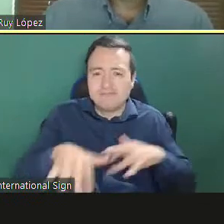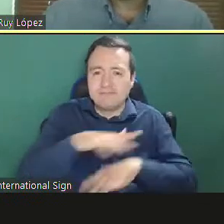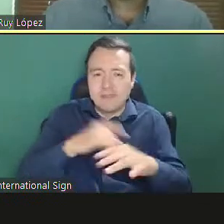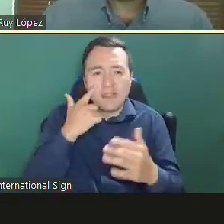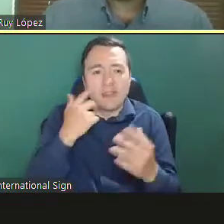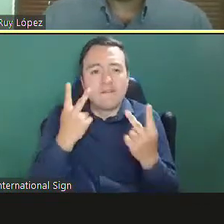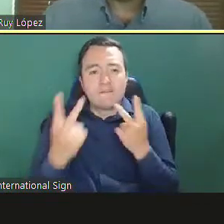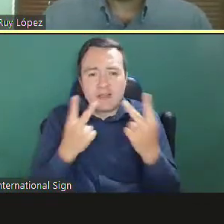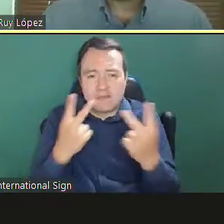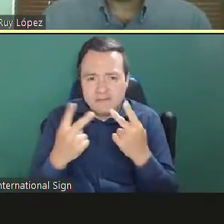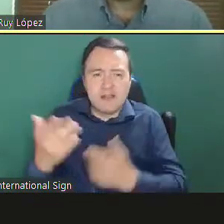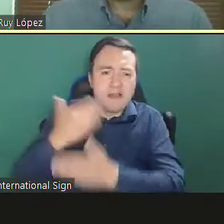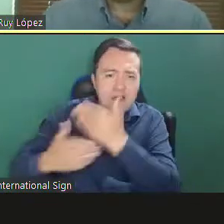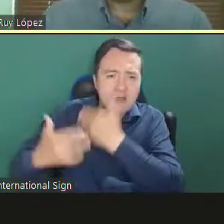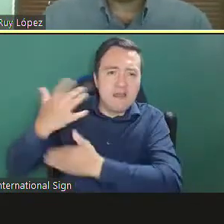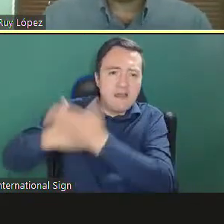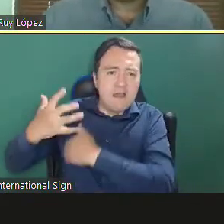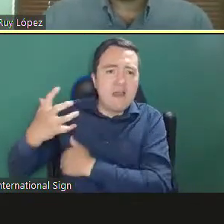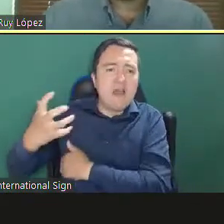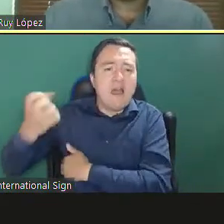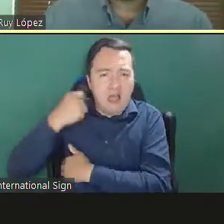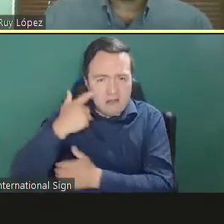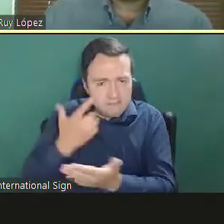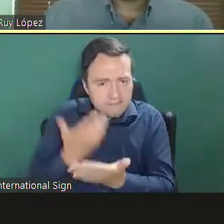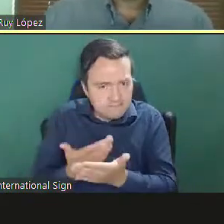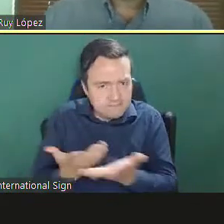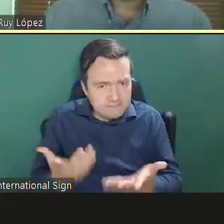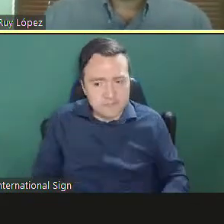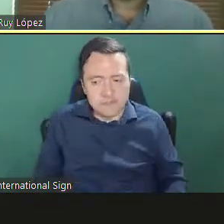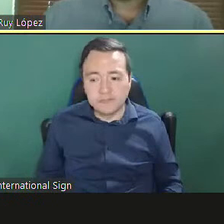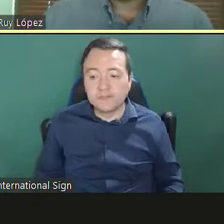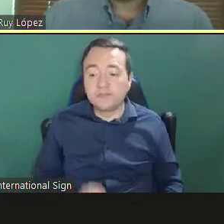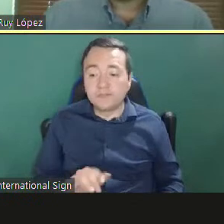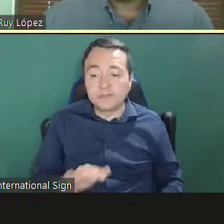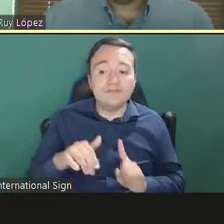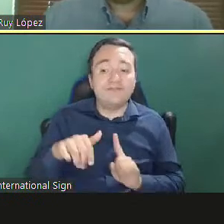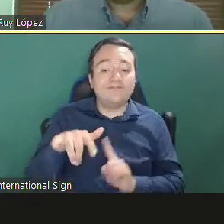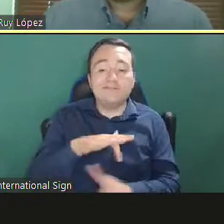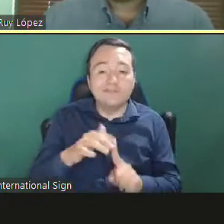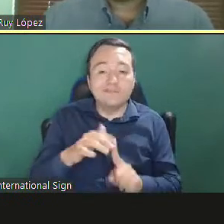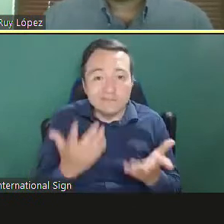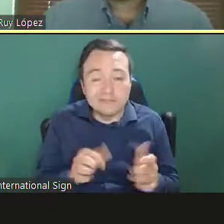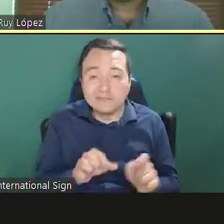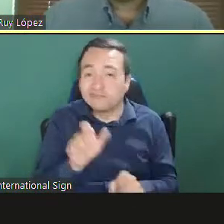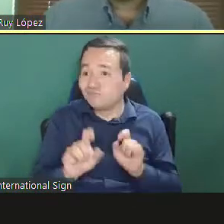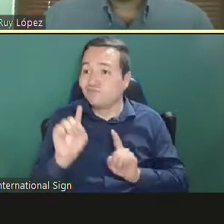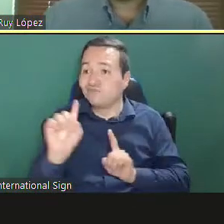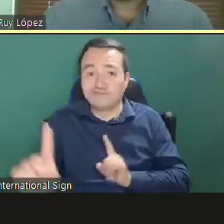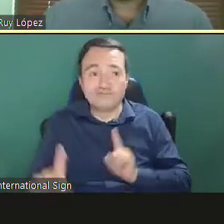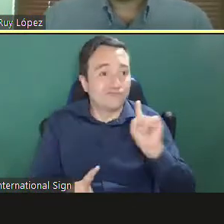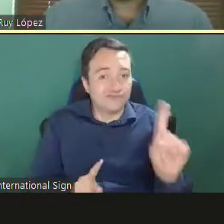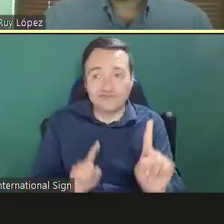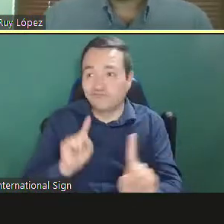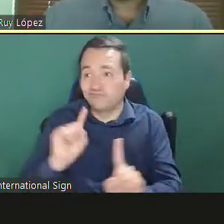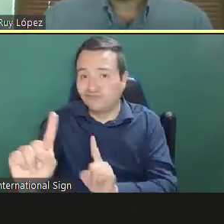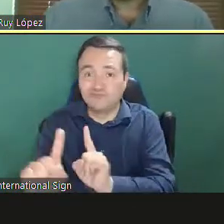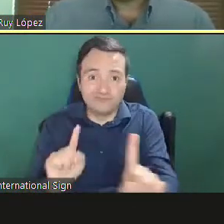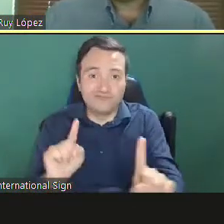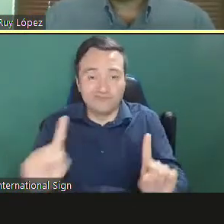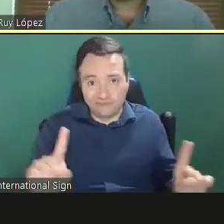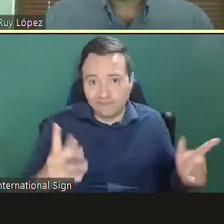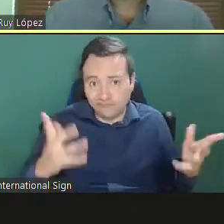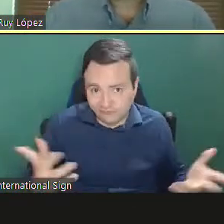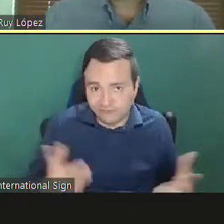identified for decades. And a lot of this has to do with the environment in which the population moves